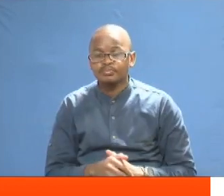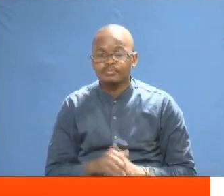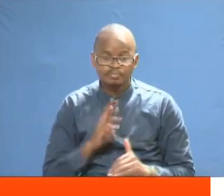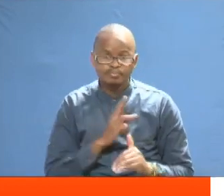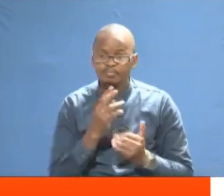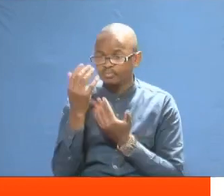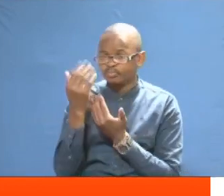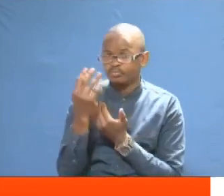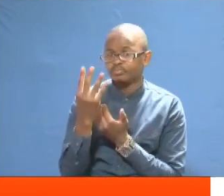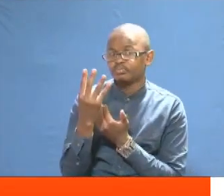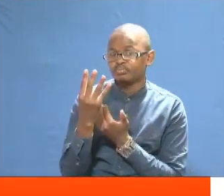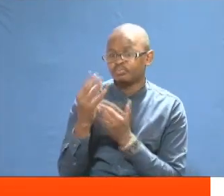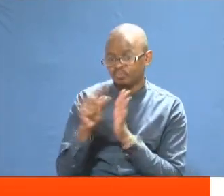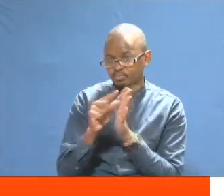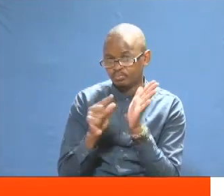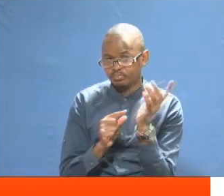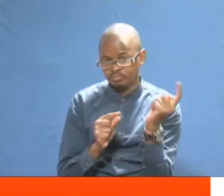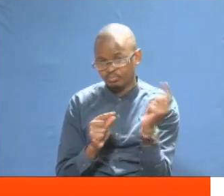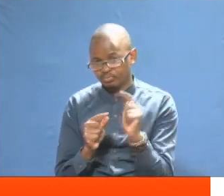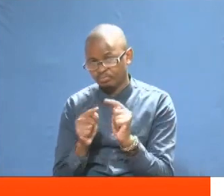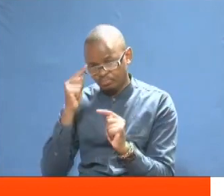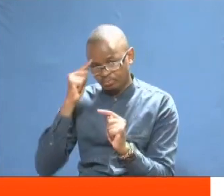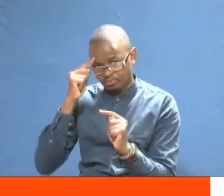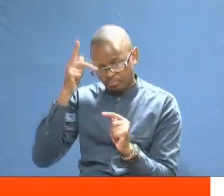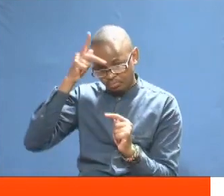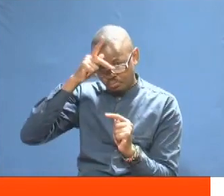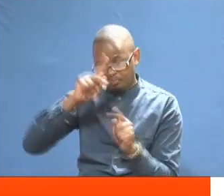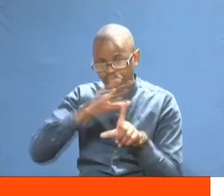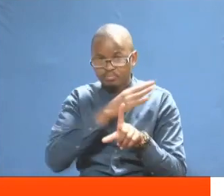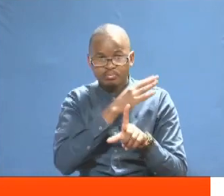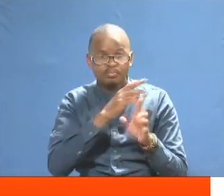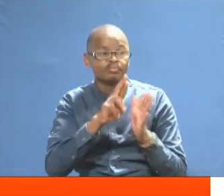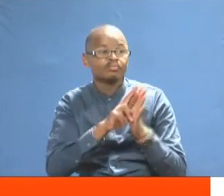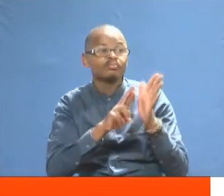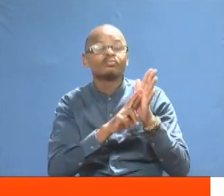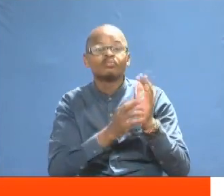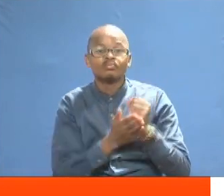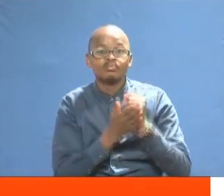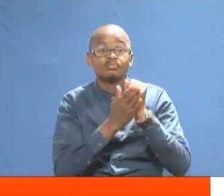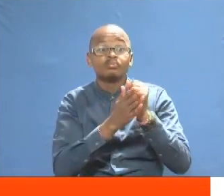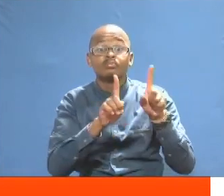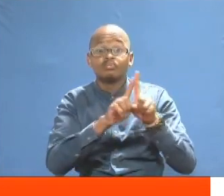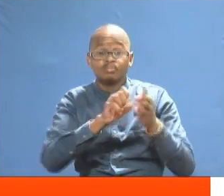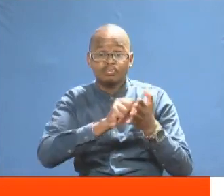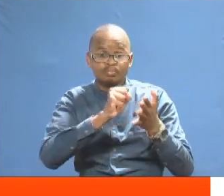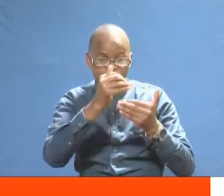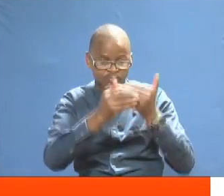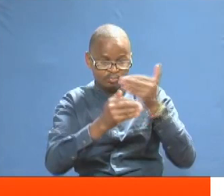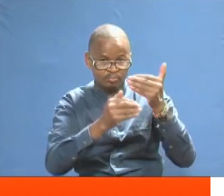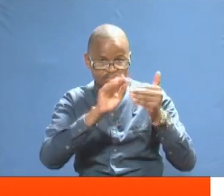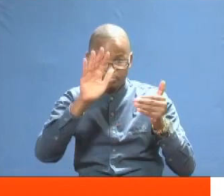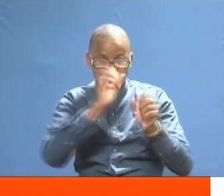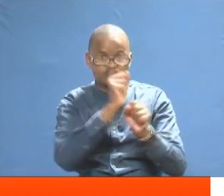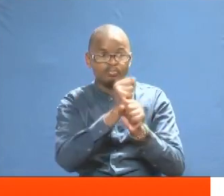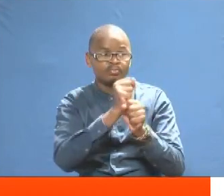we expected that Big Four agenda to be brought to Parliament for policy direction and legislative interventions, and even budgeting process, because the Parliament